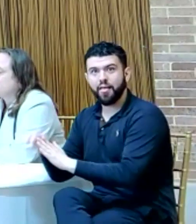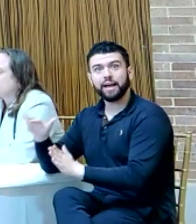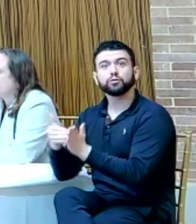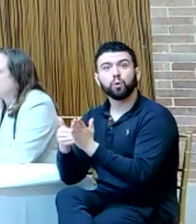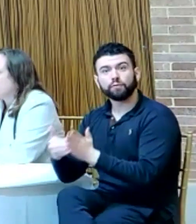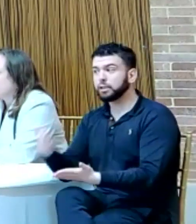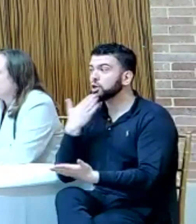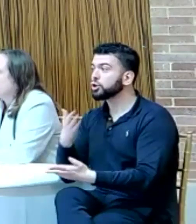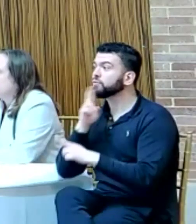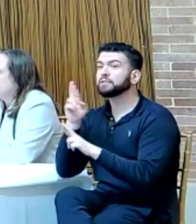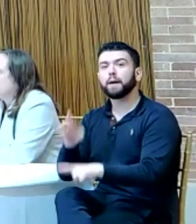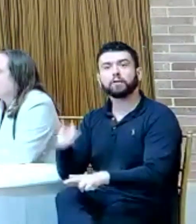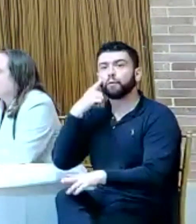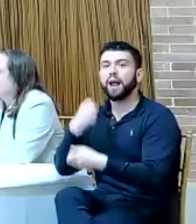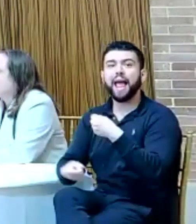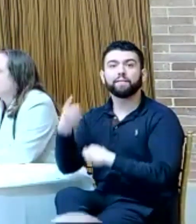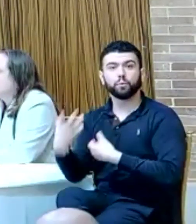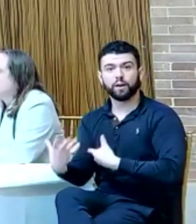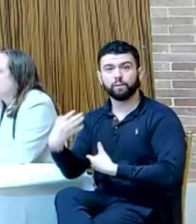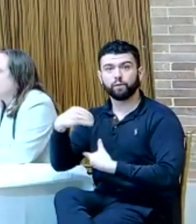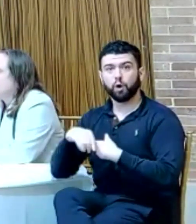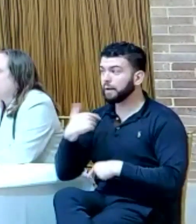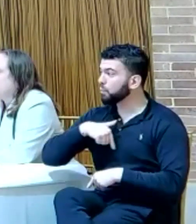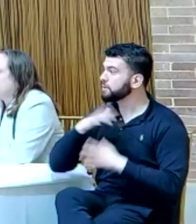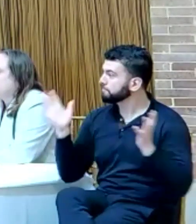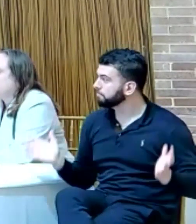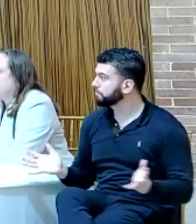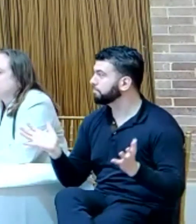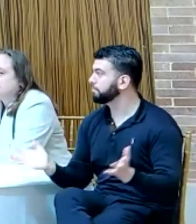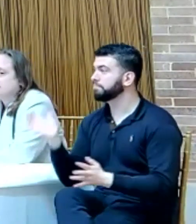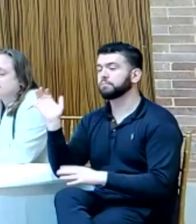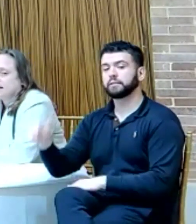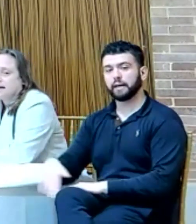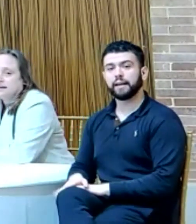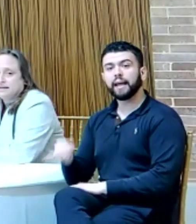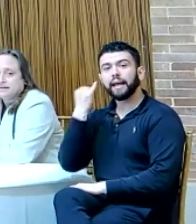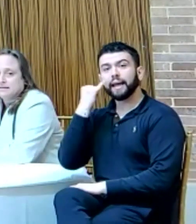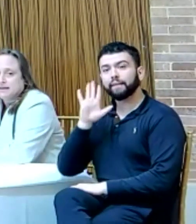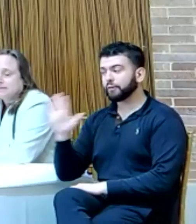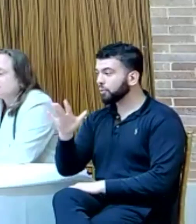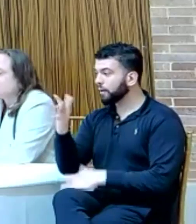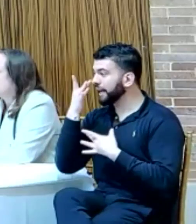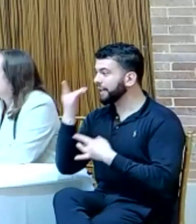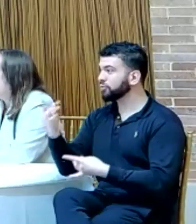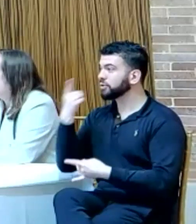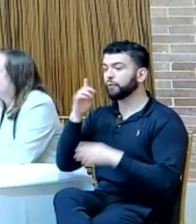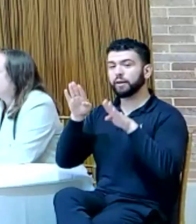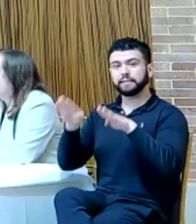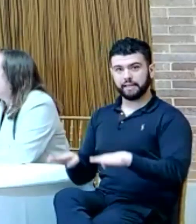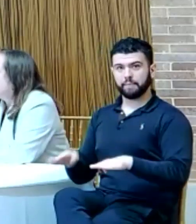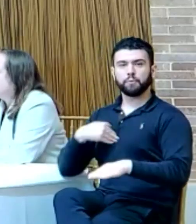response for for everyone and and we encourage um that but if you're interested uh in settlements there's